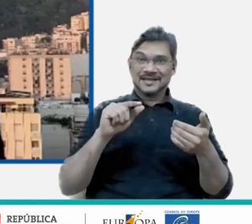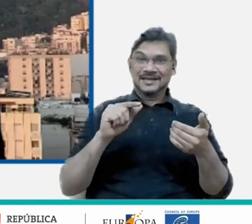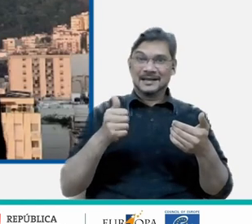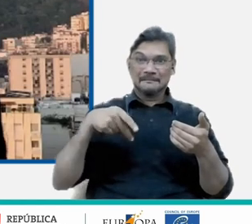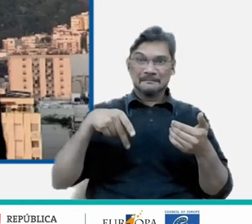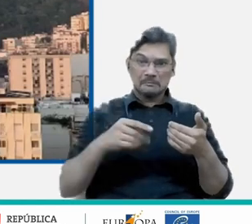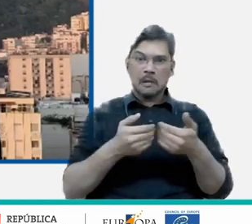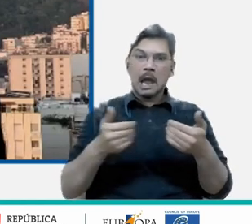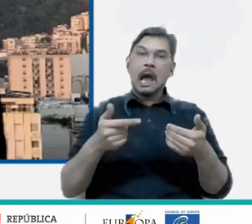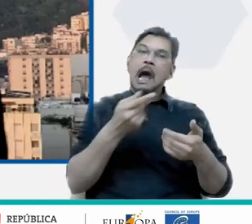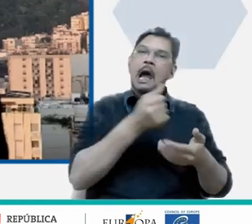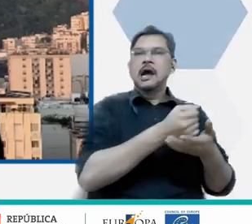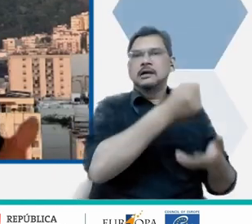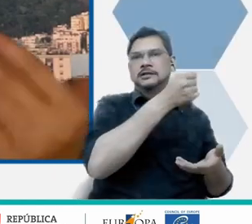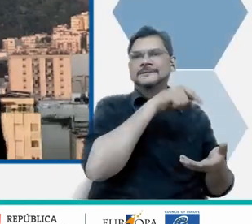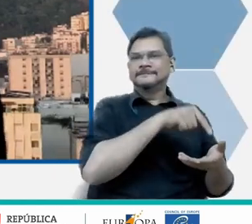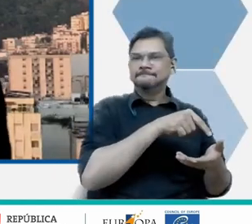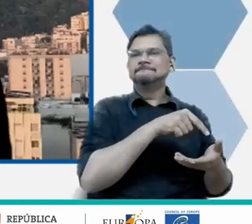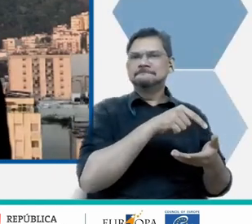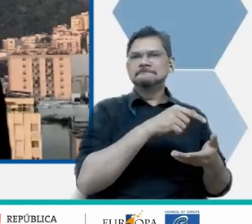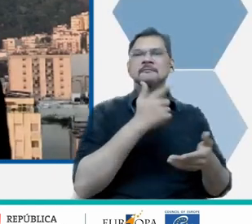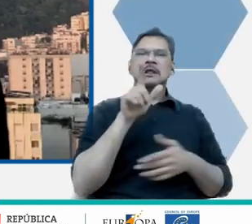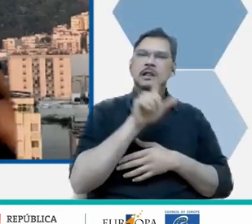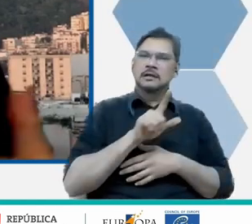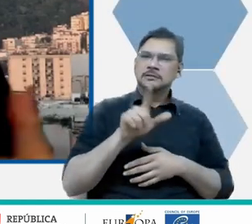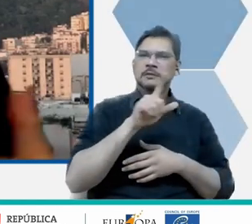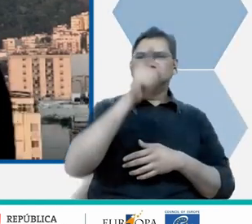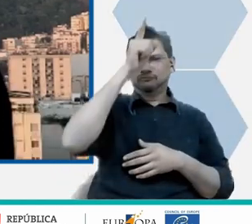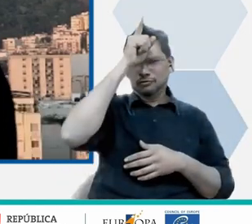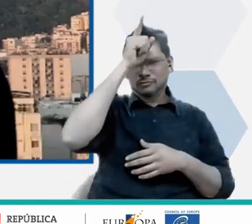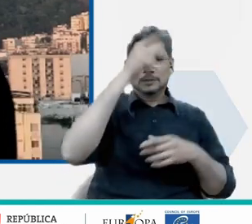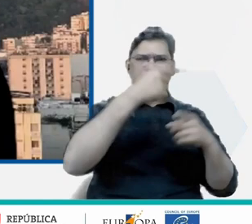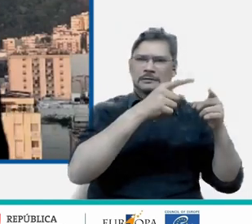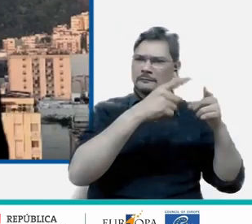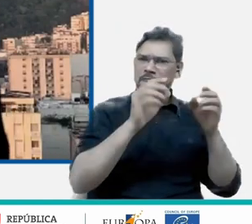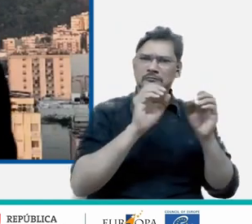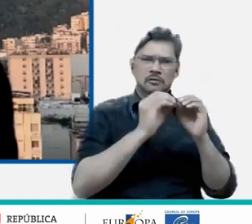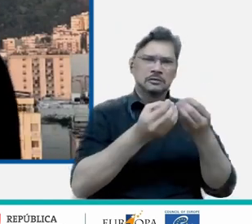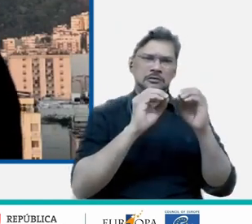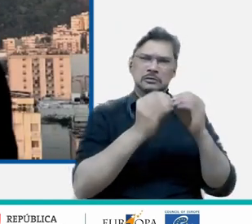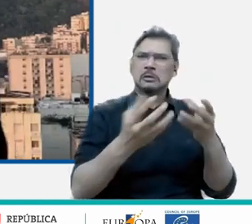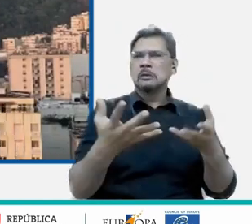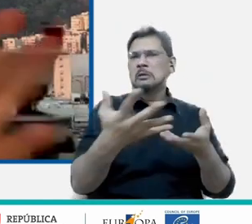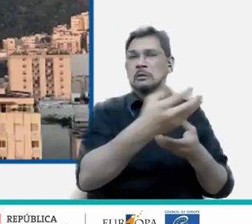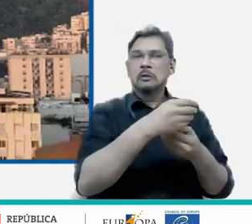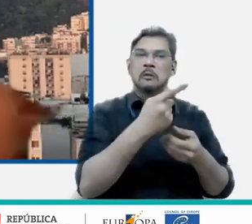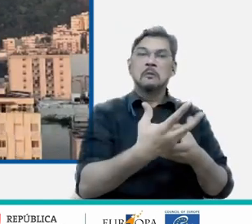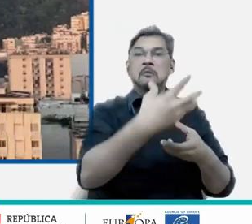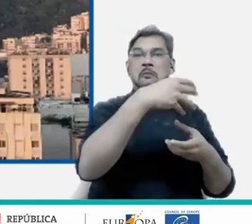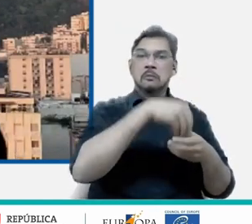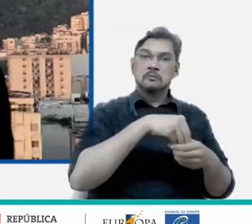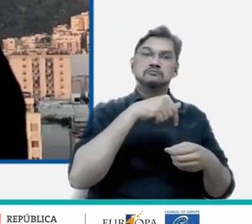in partnership with a lot of different organizations, the World Bank, EIB, the Global Covenant of Mayors, C40,